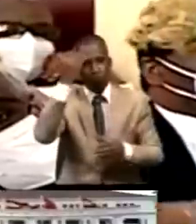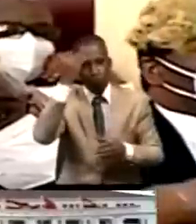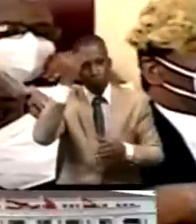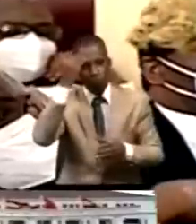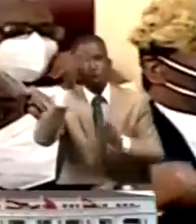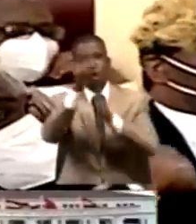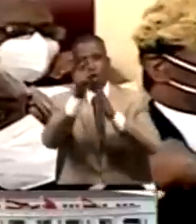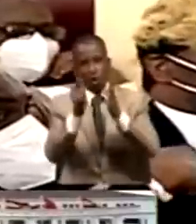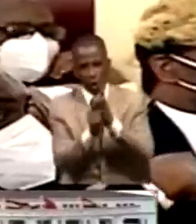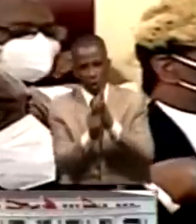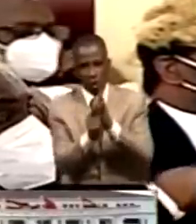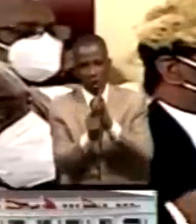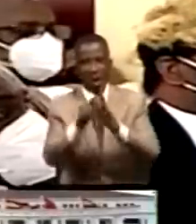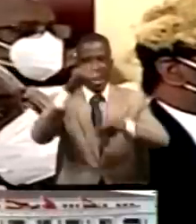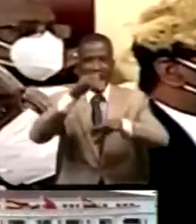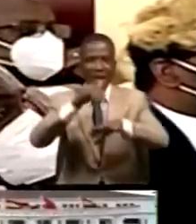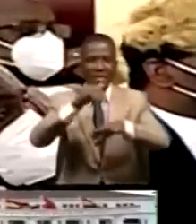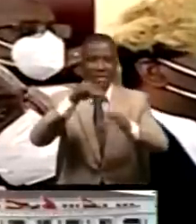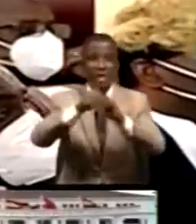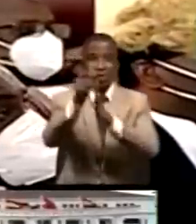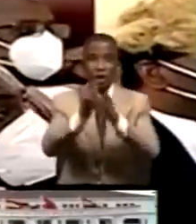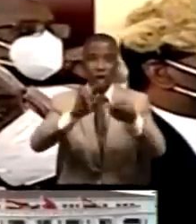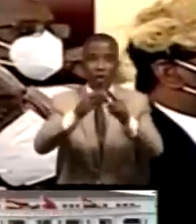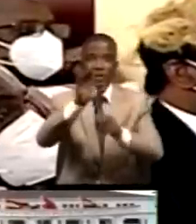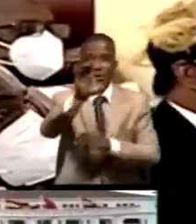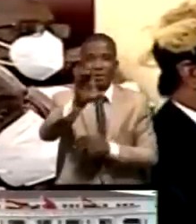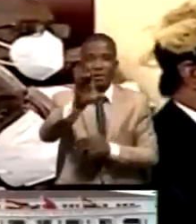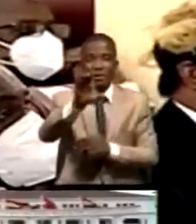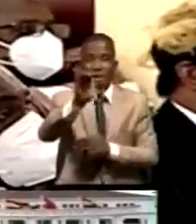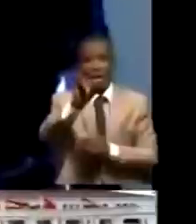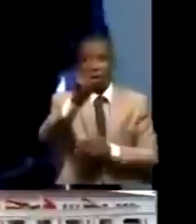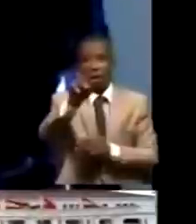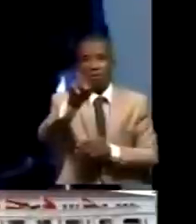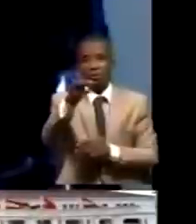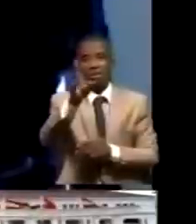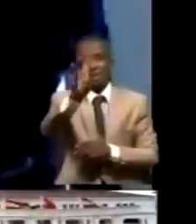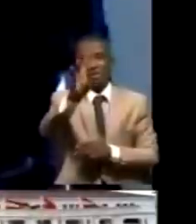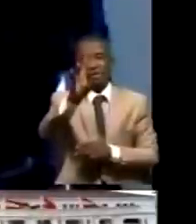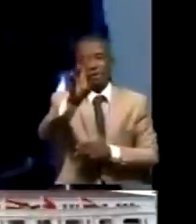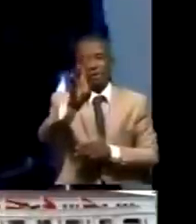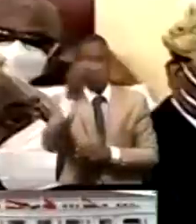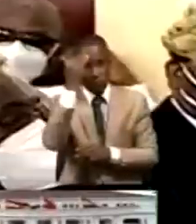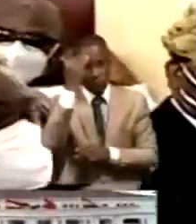rules under CI 127, not so? That is correct.